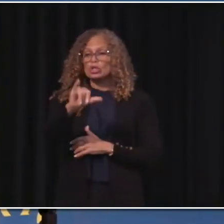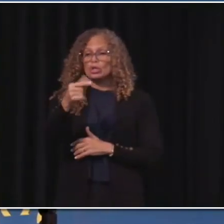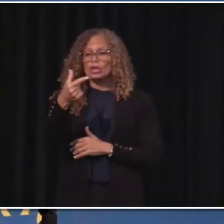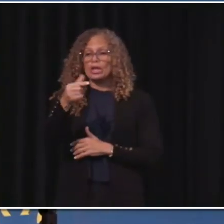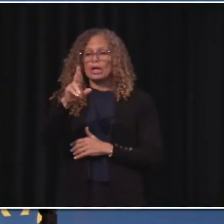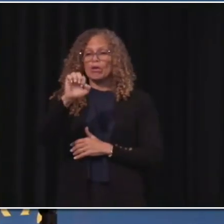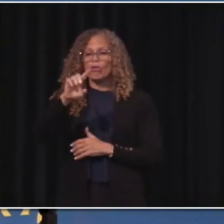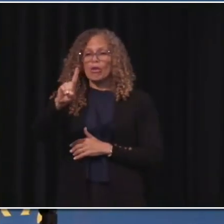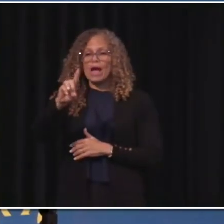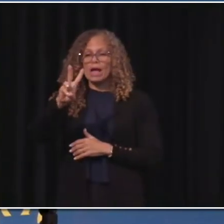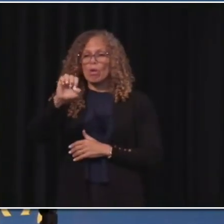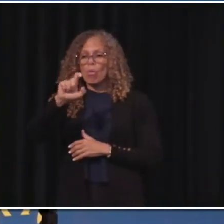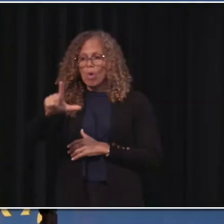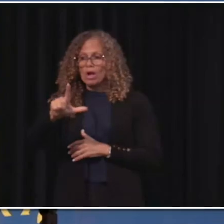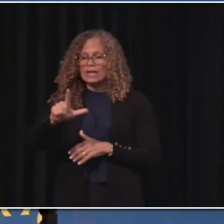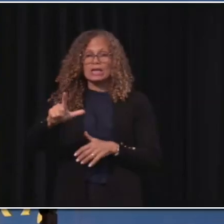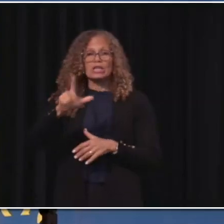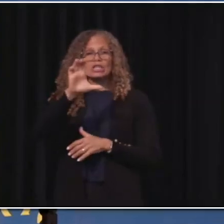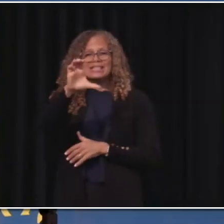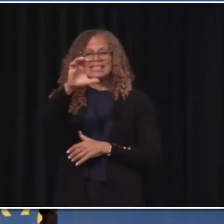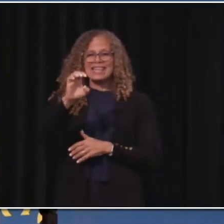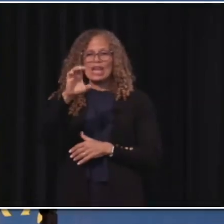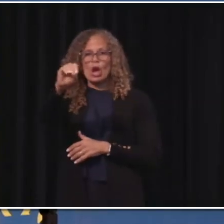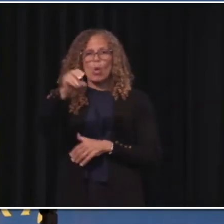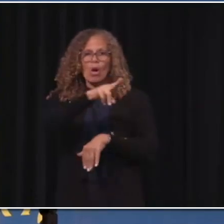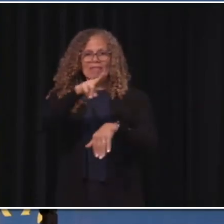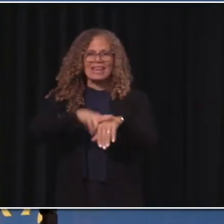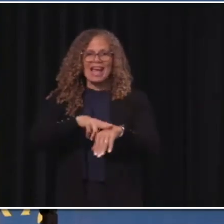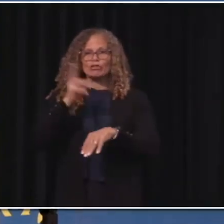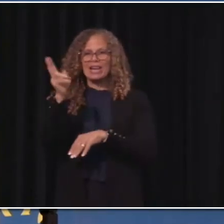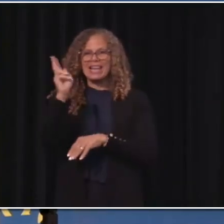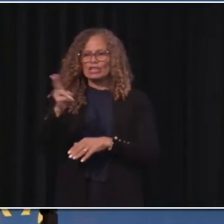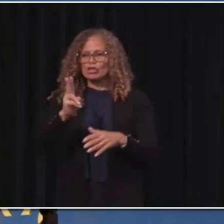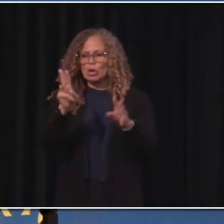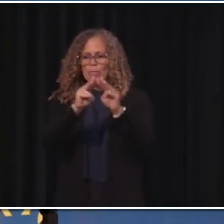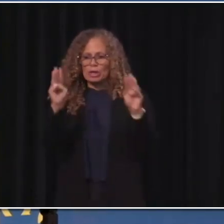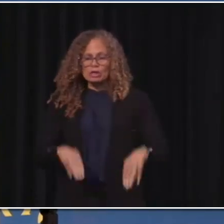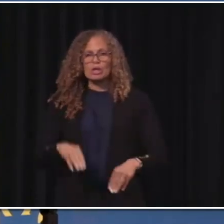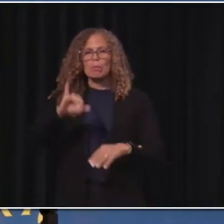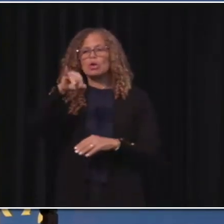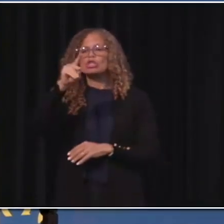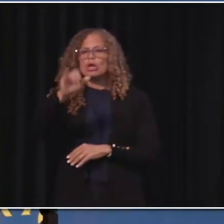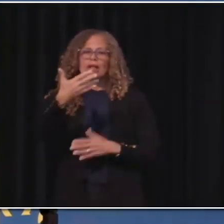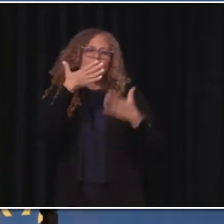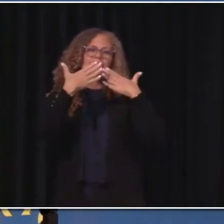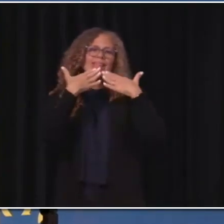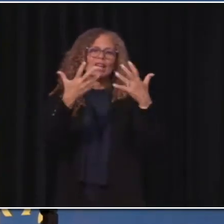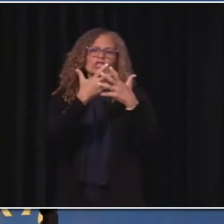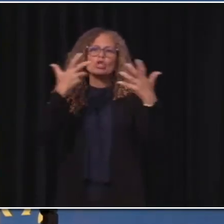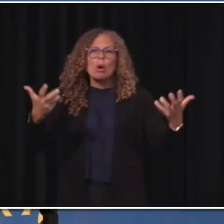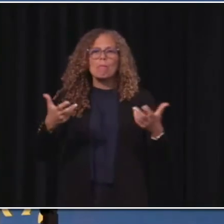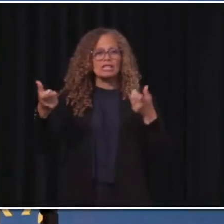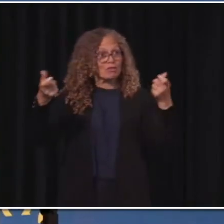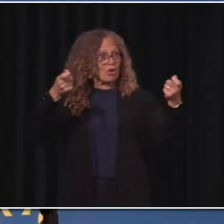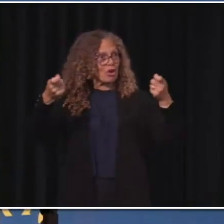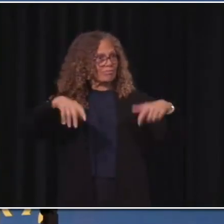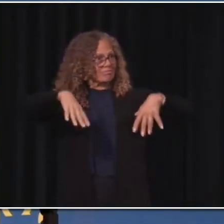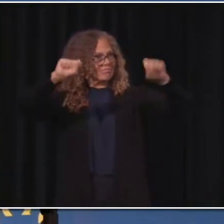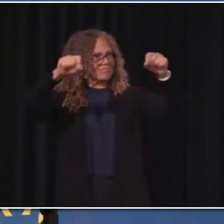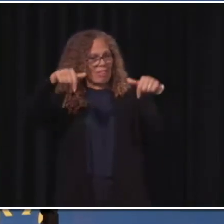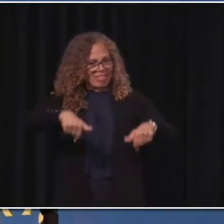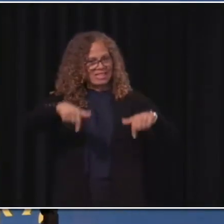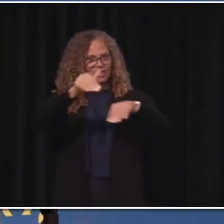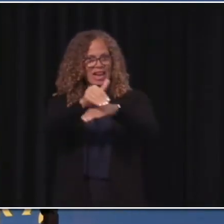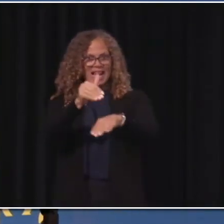come up. She is the CEO of the Natural History Museum. Judy, thank you so much for hosting us tonight. We